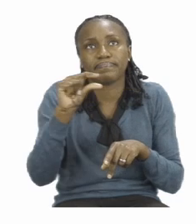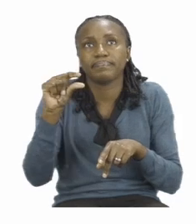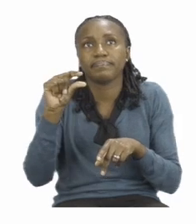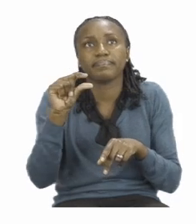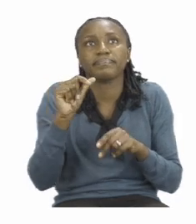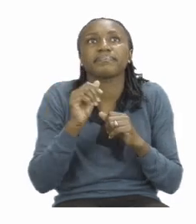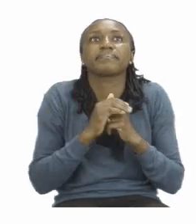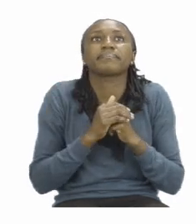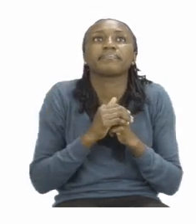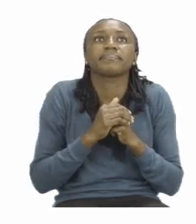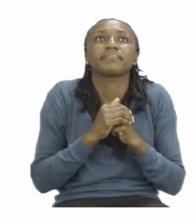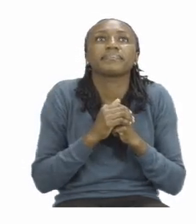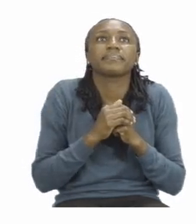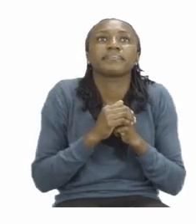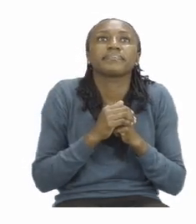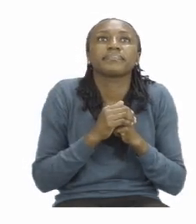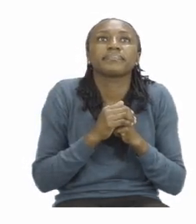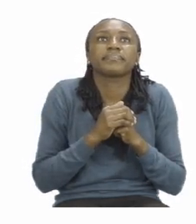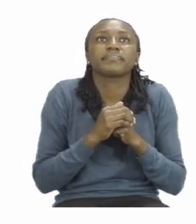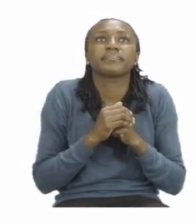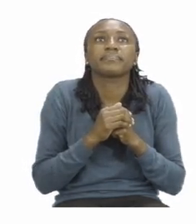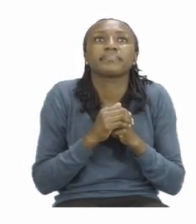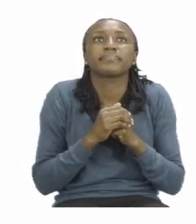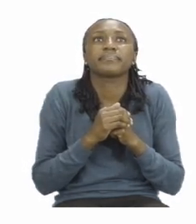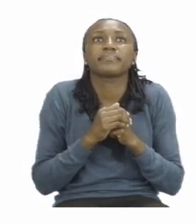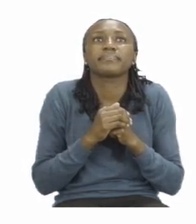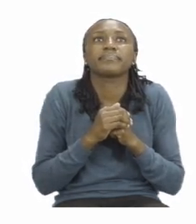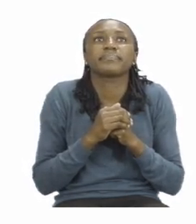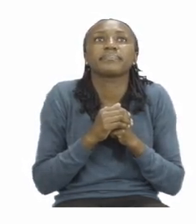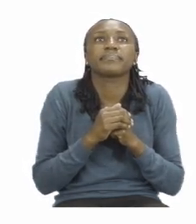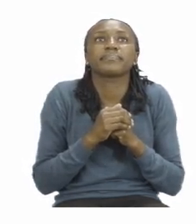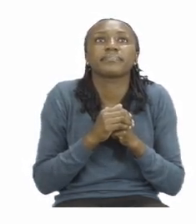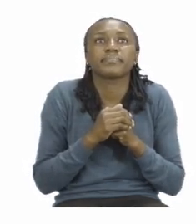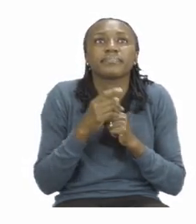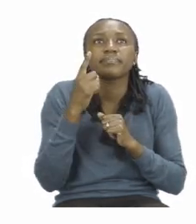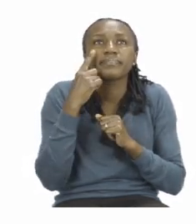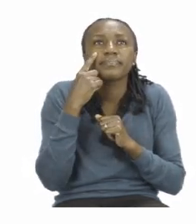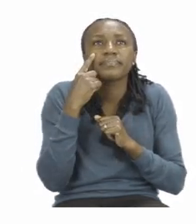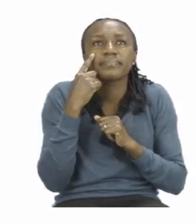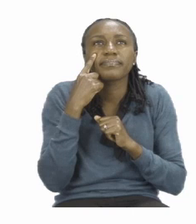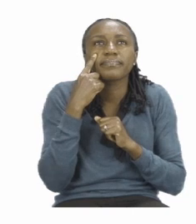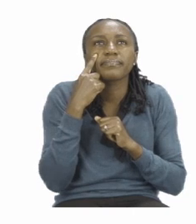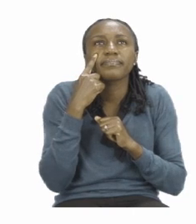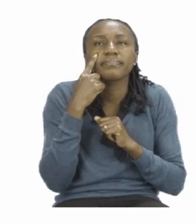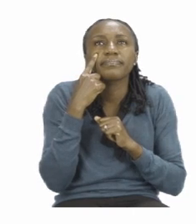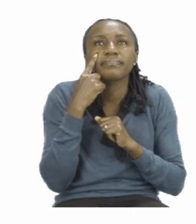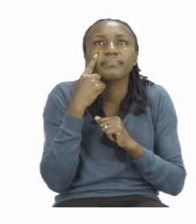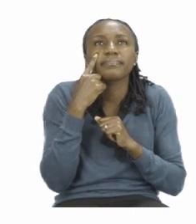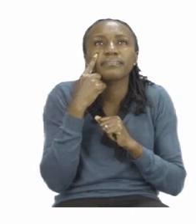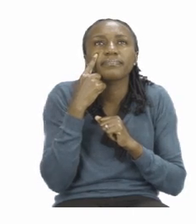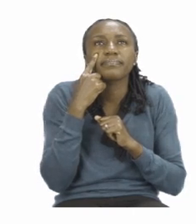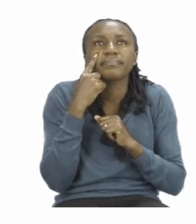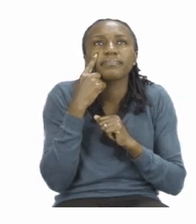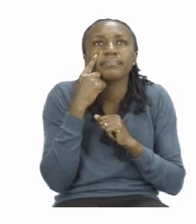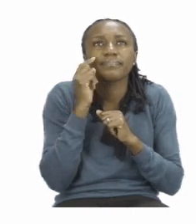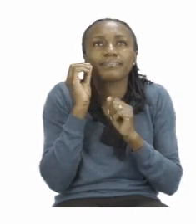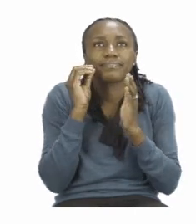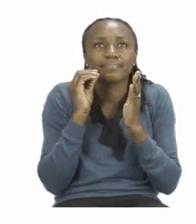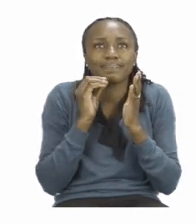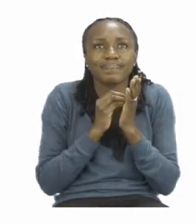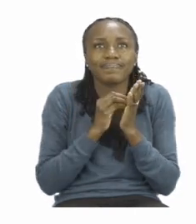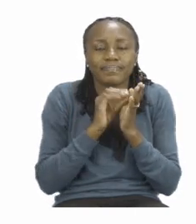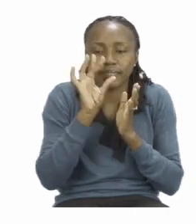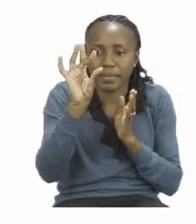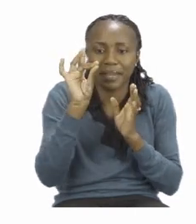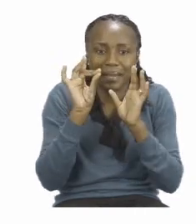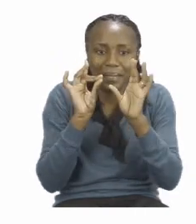missing letters. We have our sight words there and we're only going to fill in just for